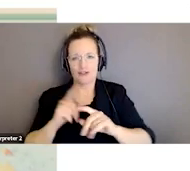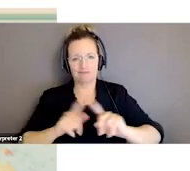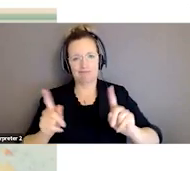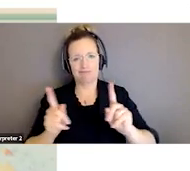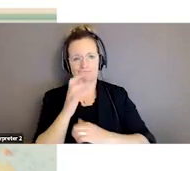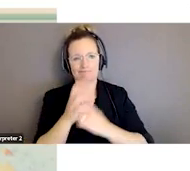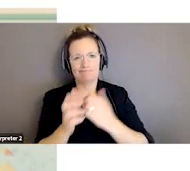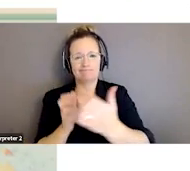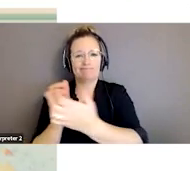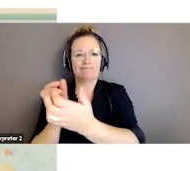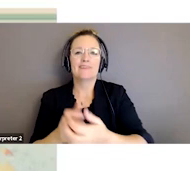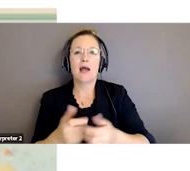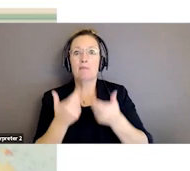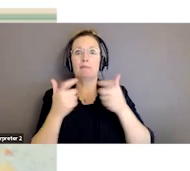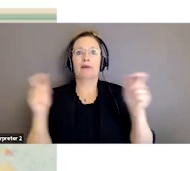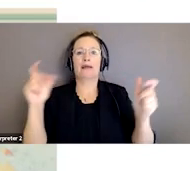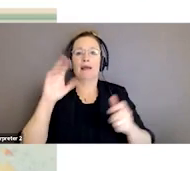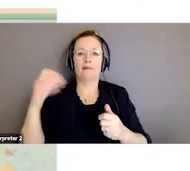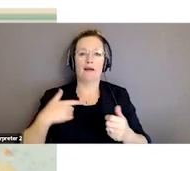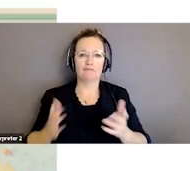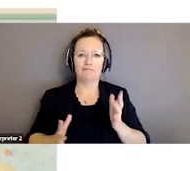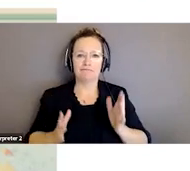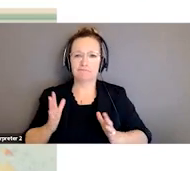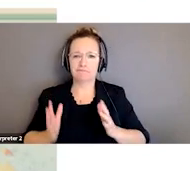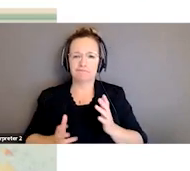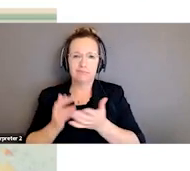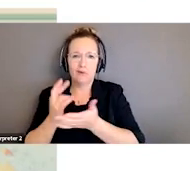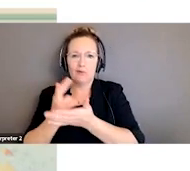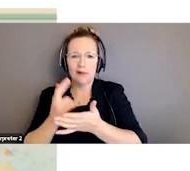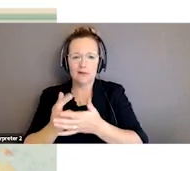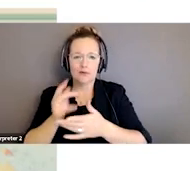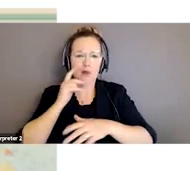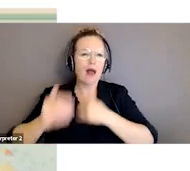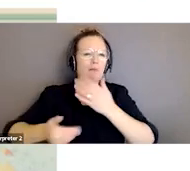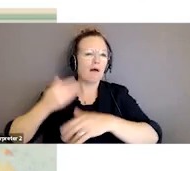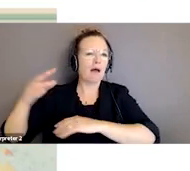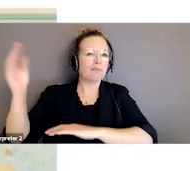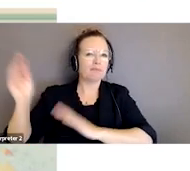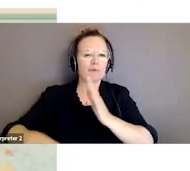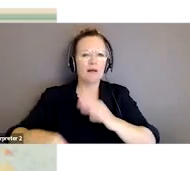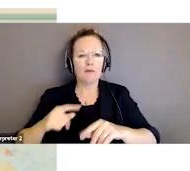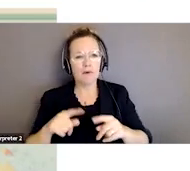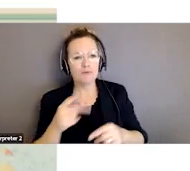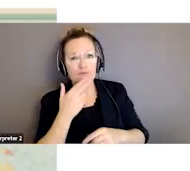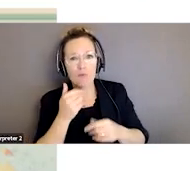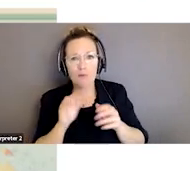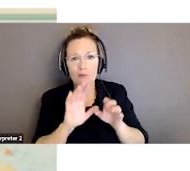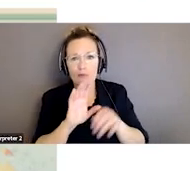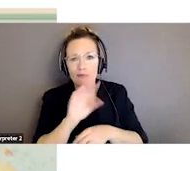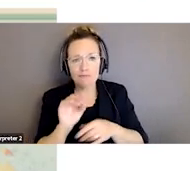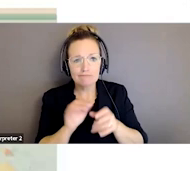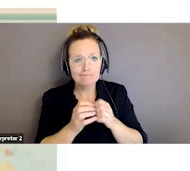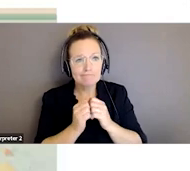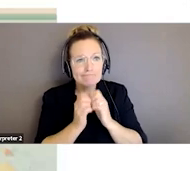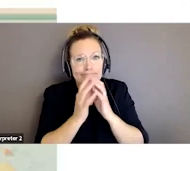more resources available, whereas a smaller company or a startup may have to be a little bit more selective.